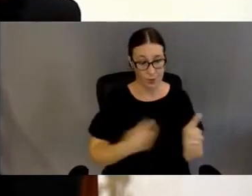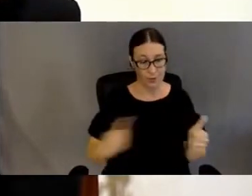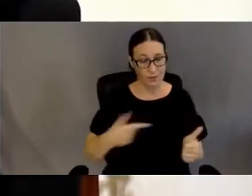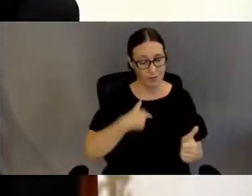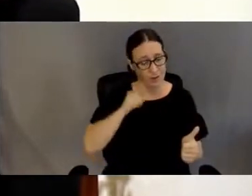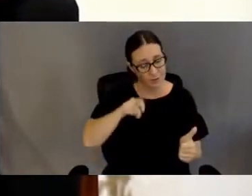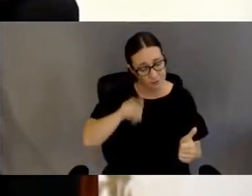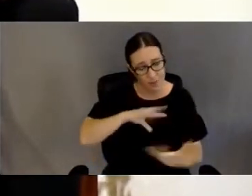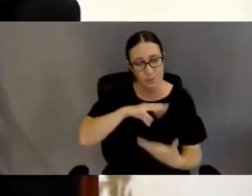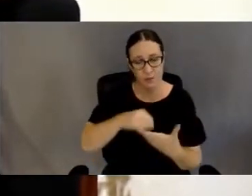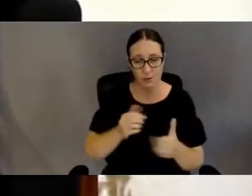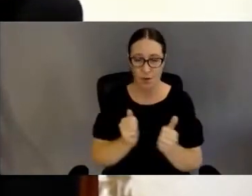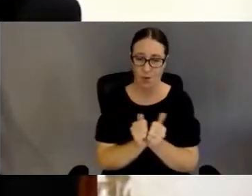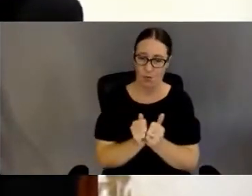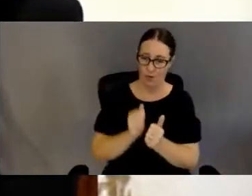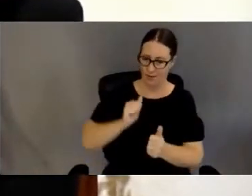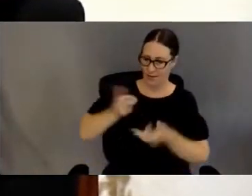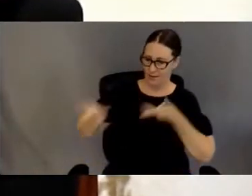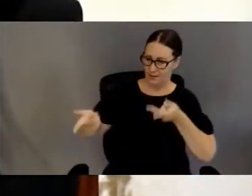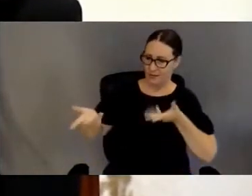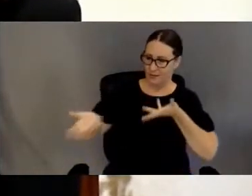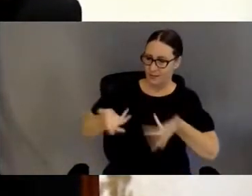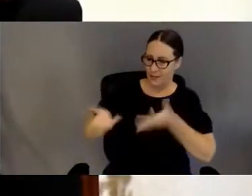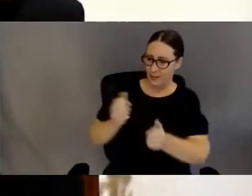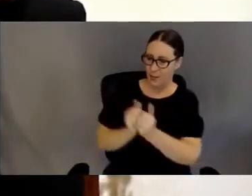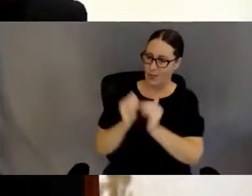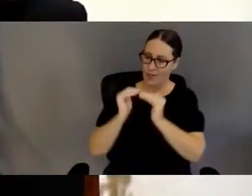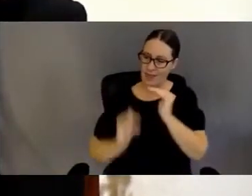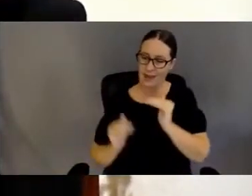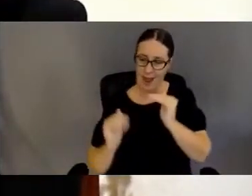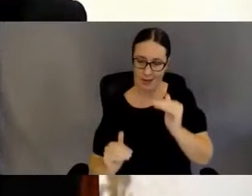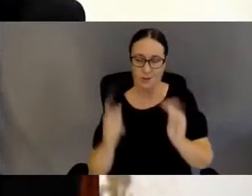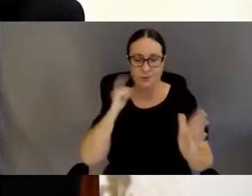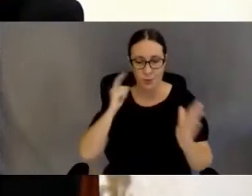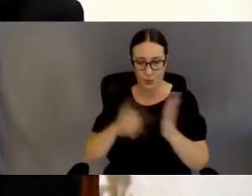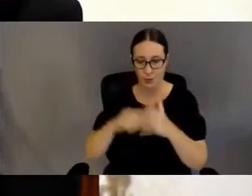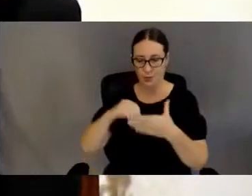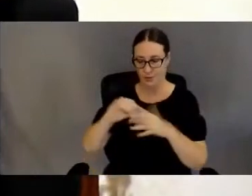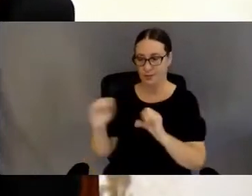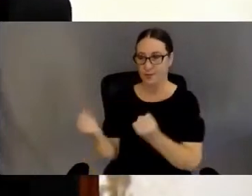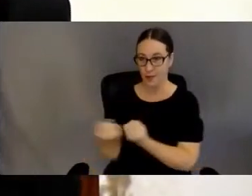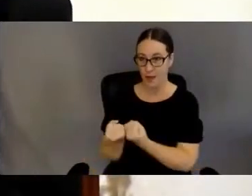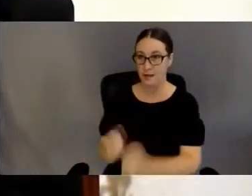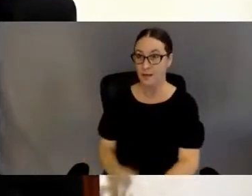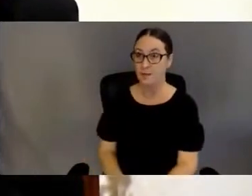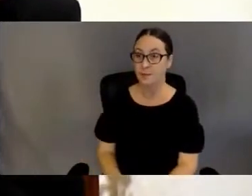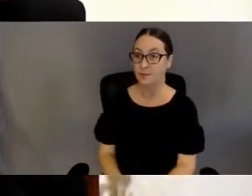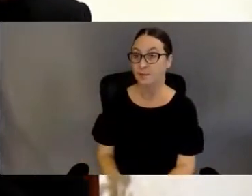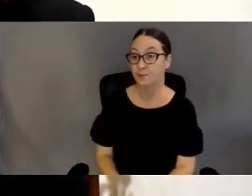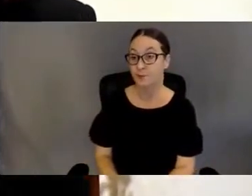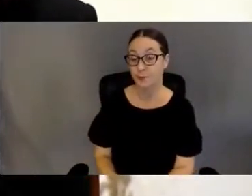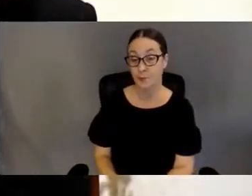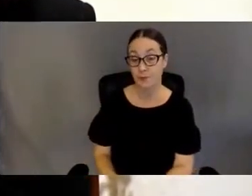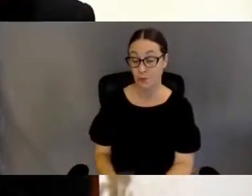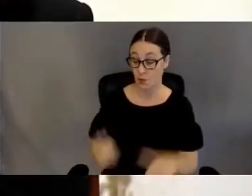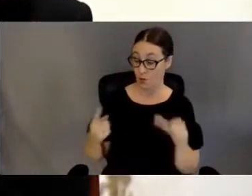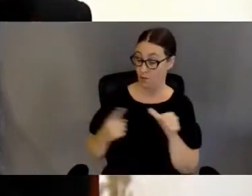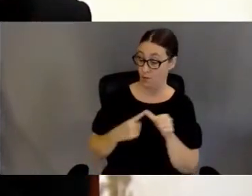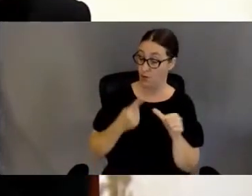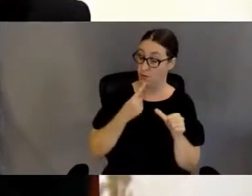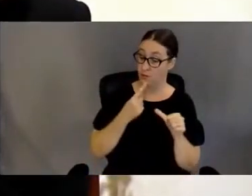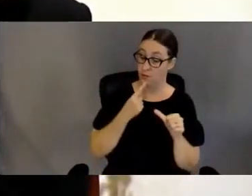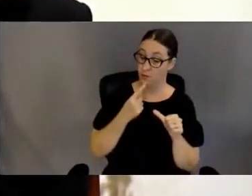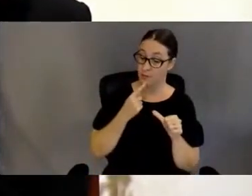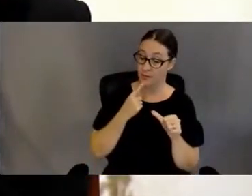play a part in addressing the inequities that we see in society. And we started by saying the backbone of the